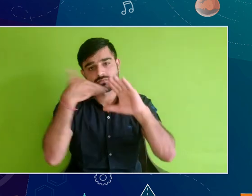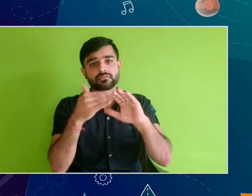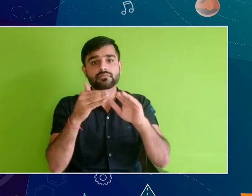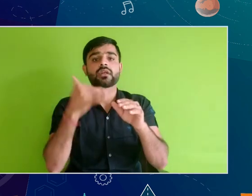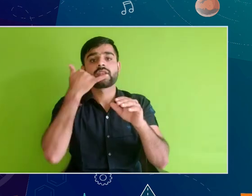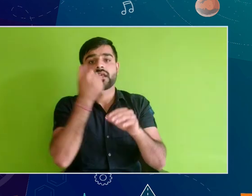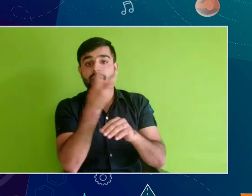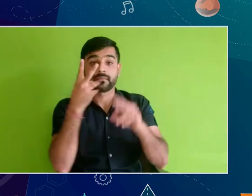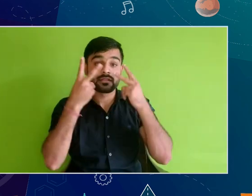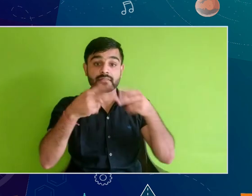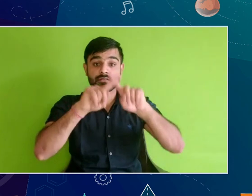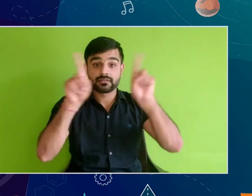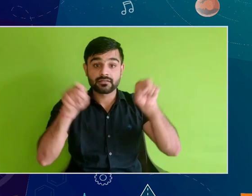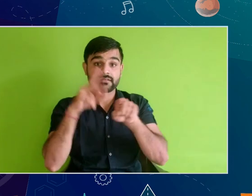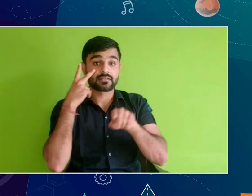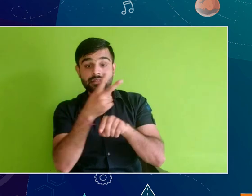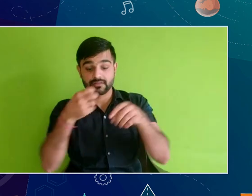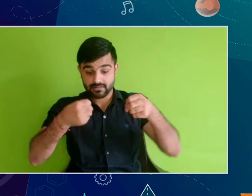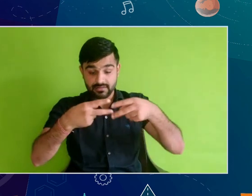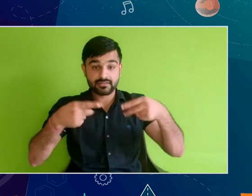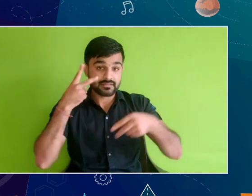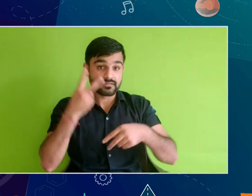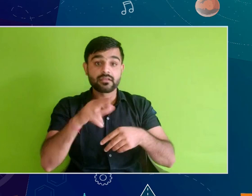number on your television screen, which is